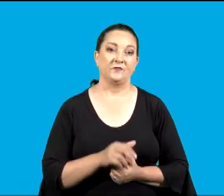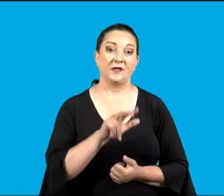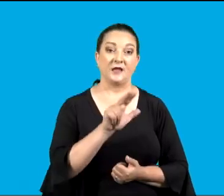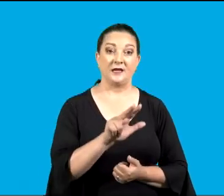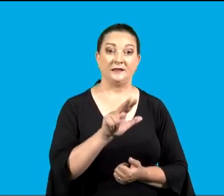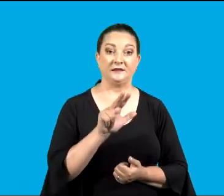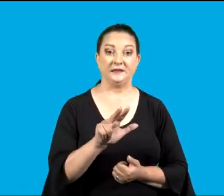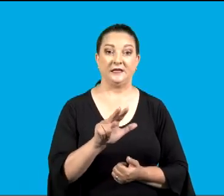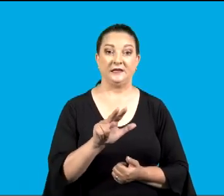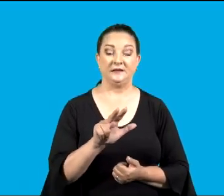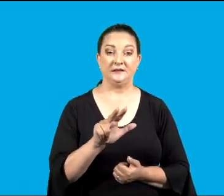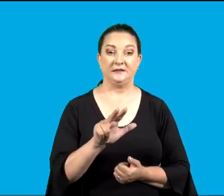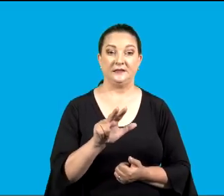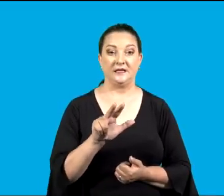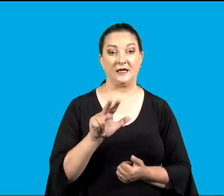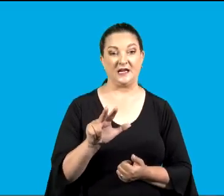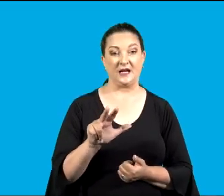is